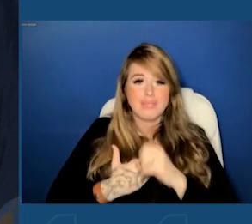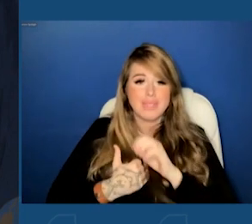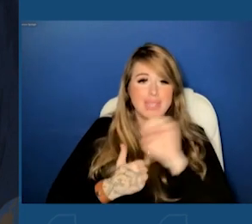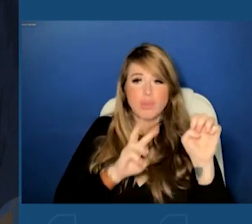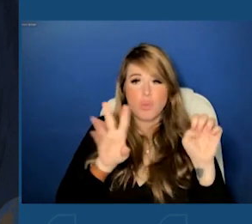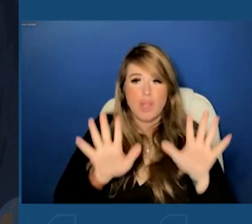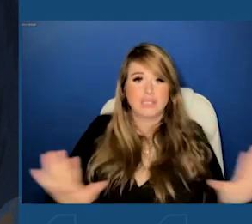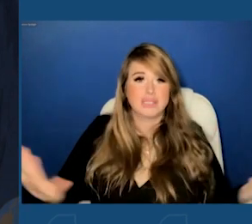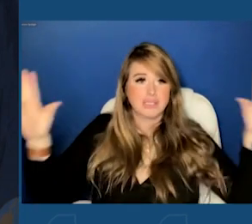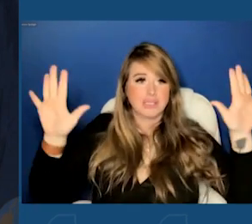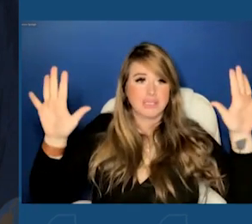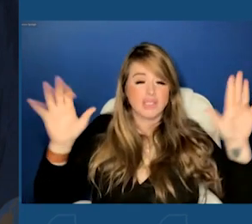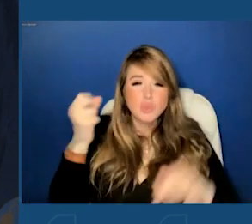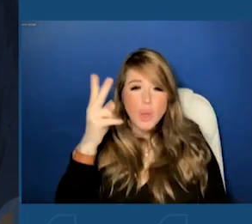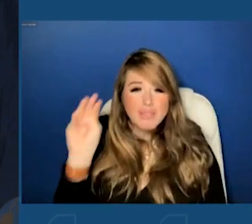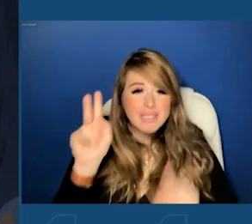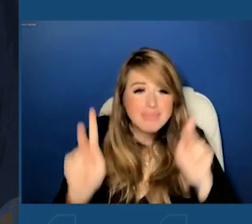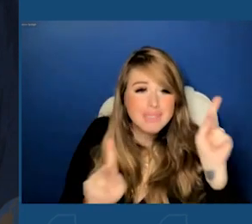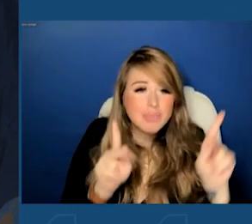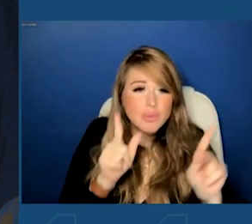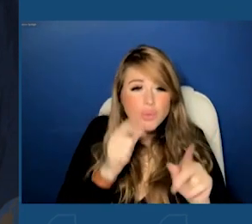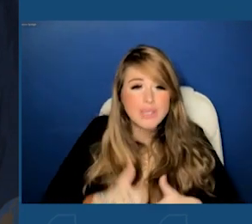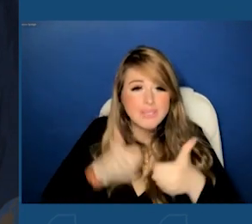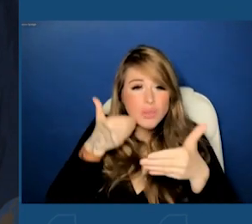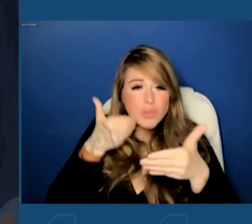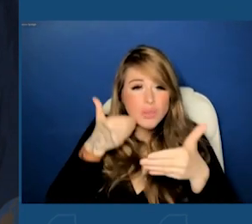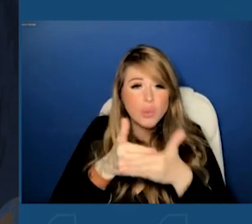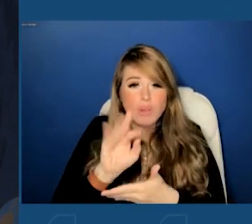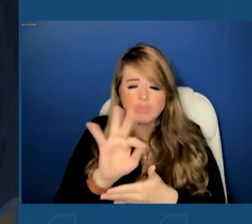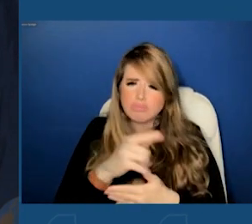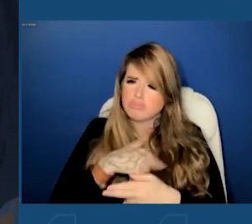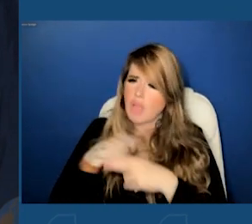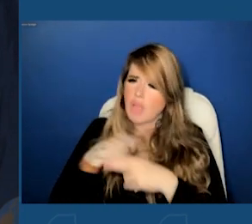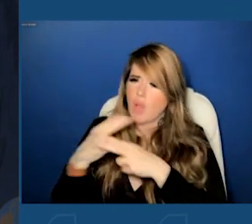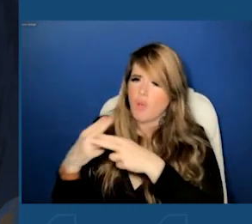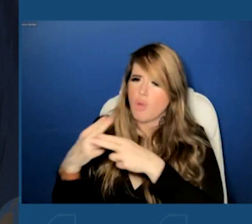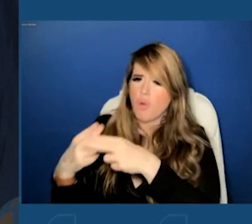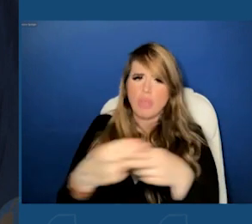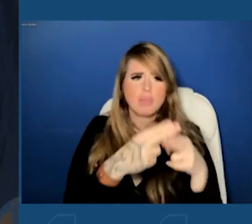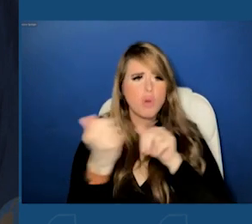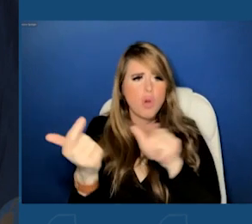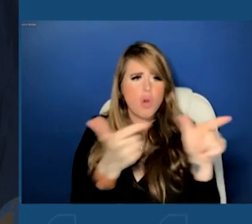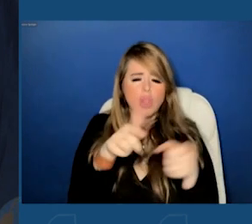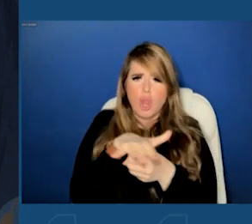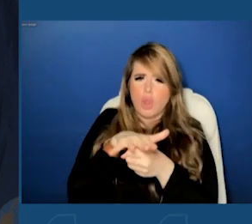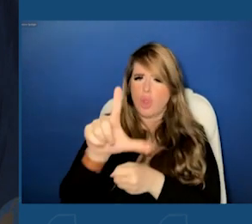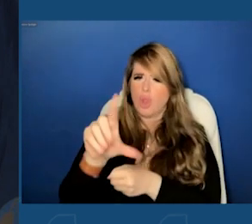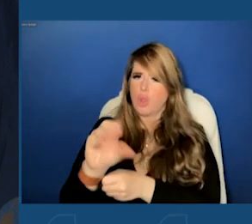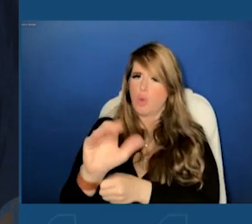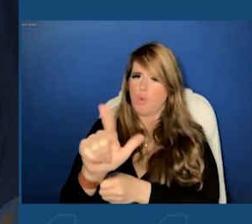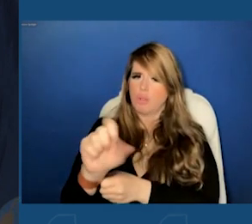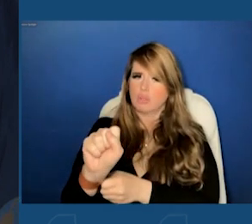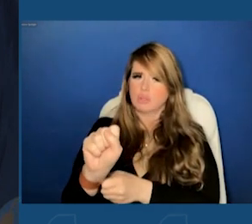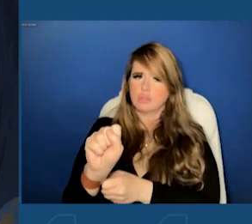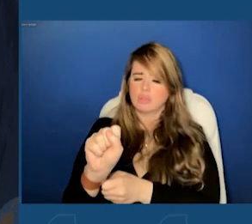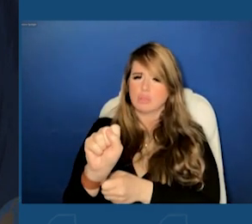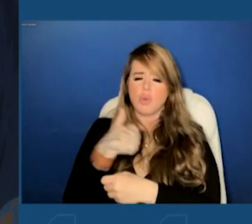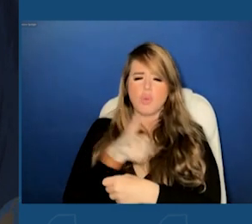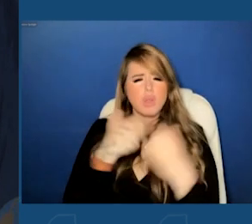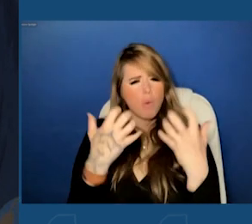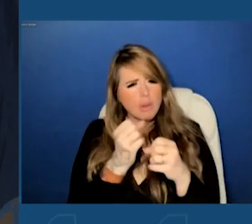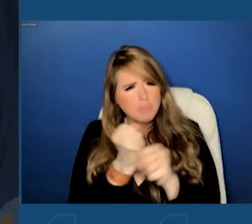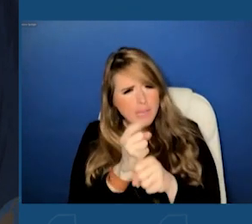12 million. And I consider them locals. And what we need to do is make sure those locals have something to do in